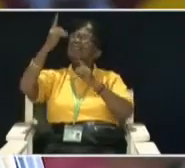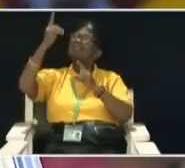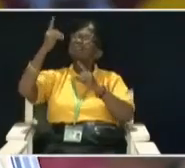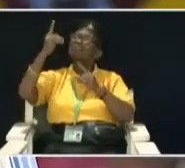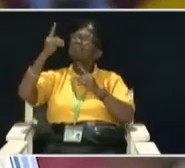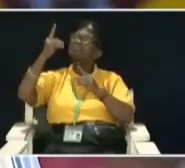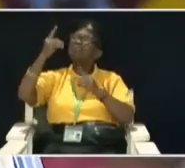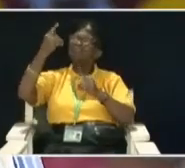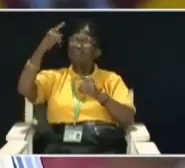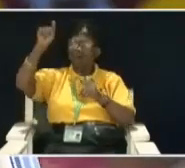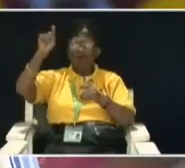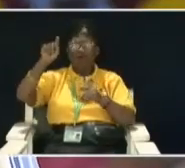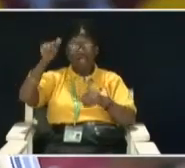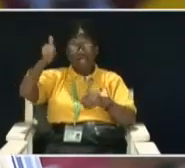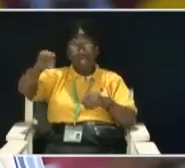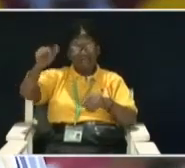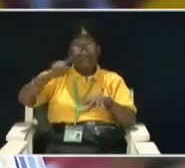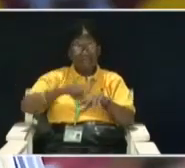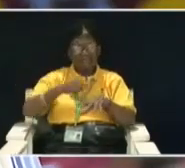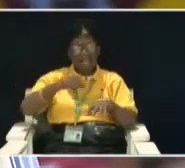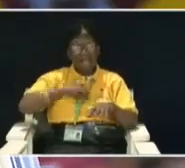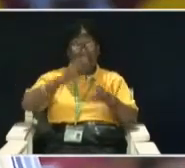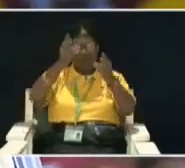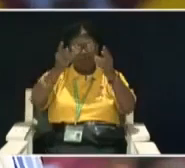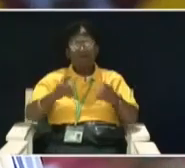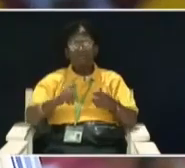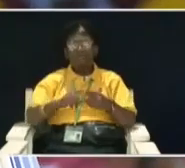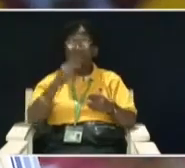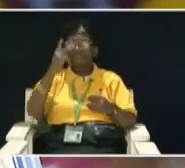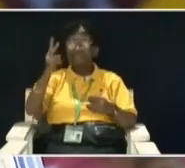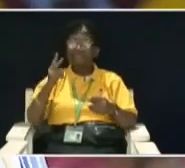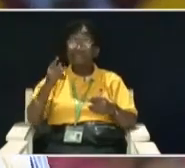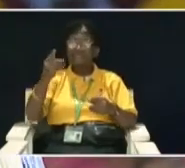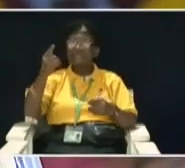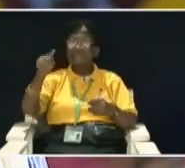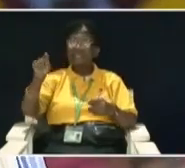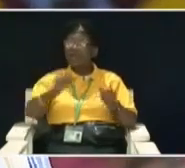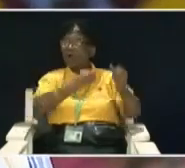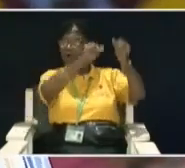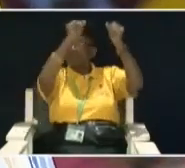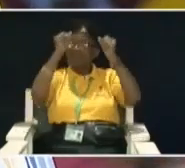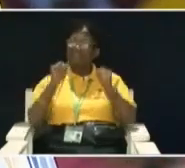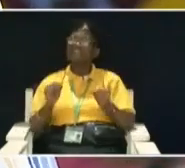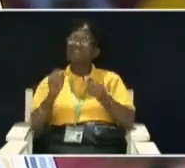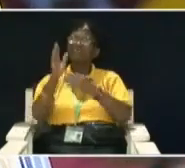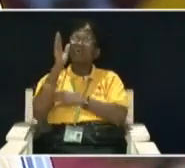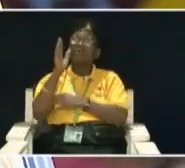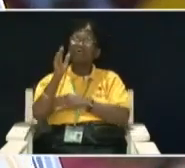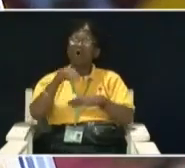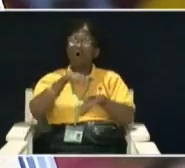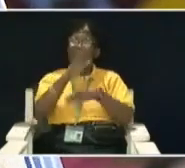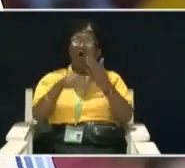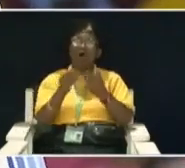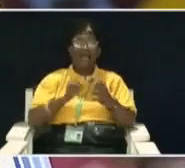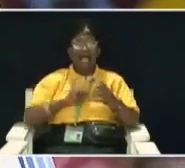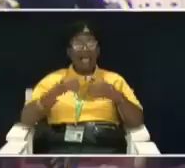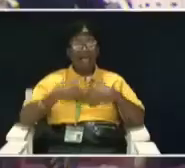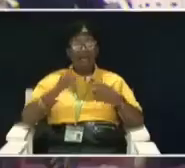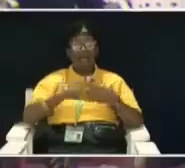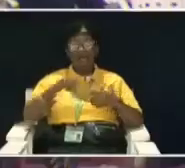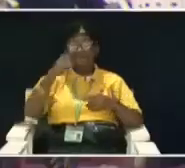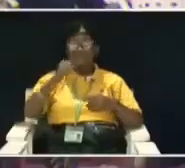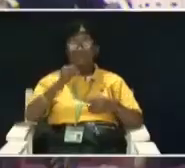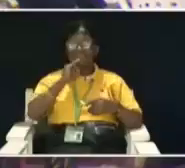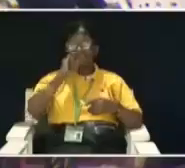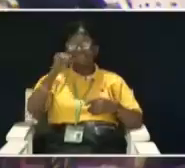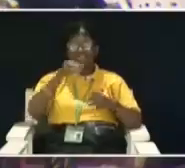Almighty God, all I have to say is, in the name of Jesus. Let me hear somebody shout, Jesus.